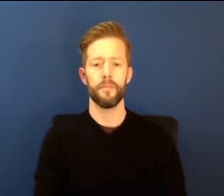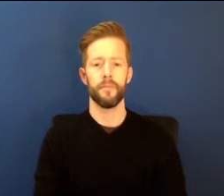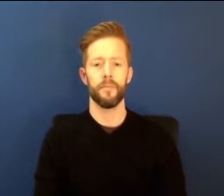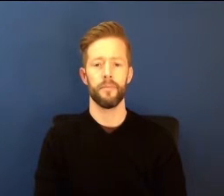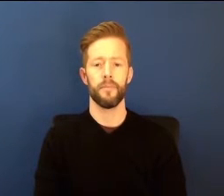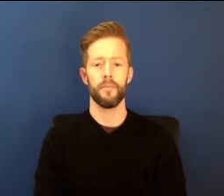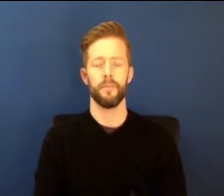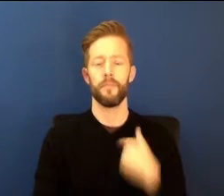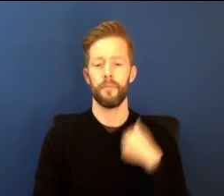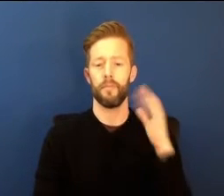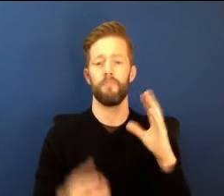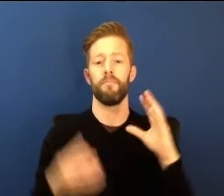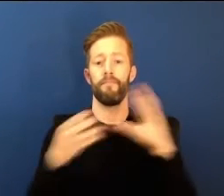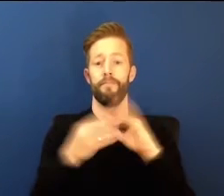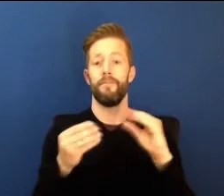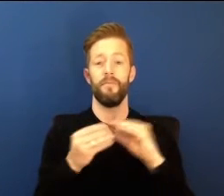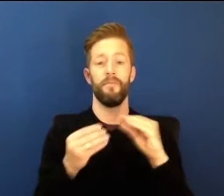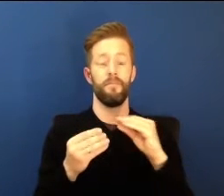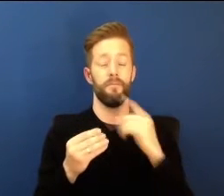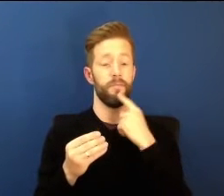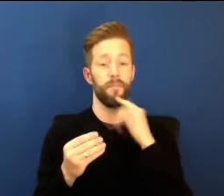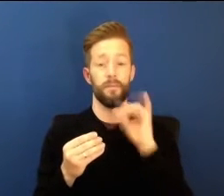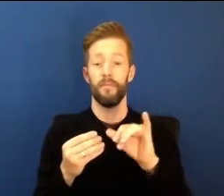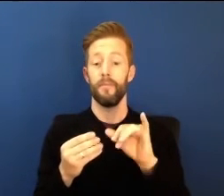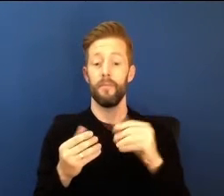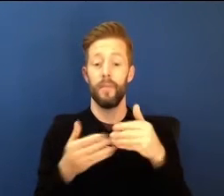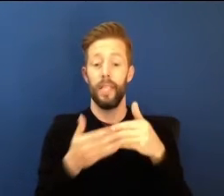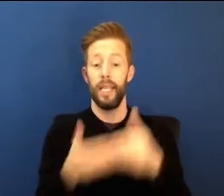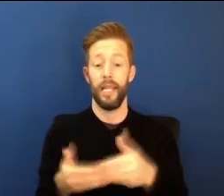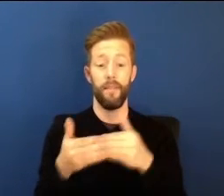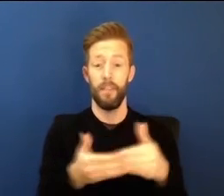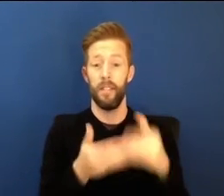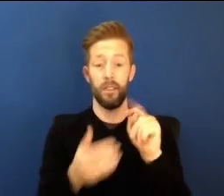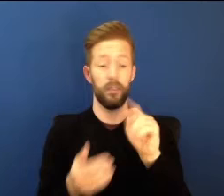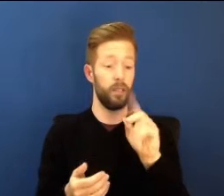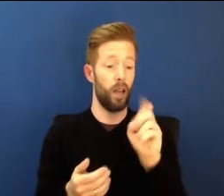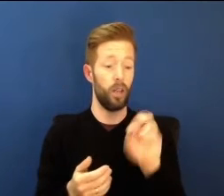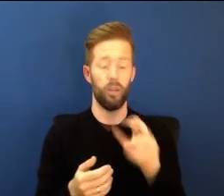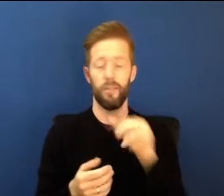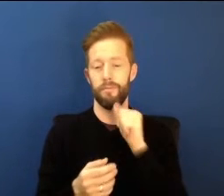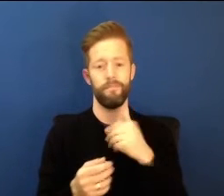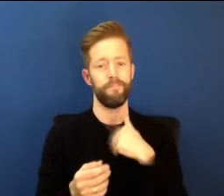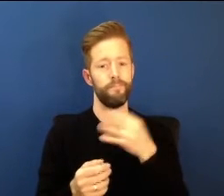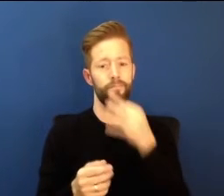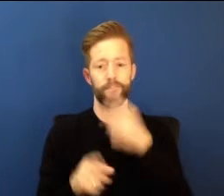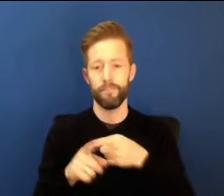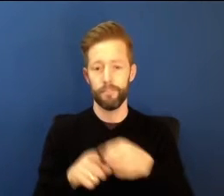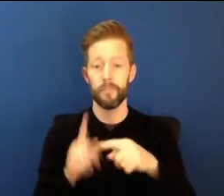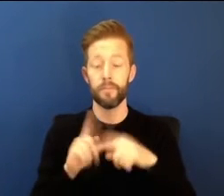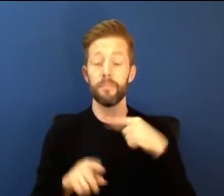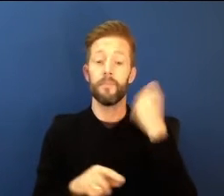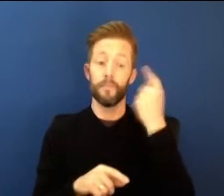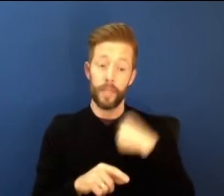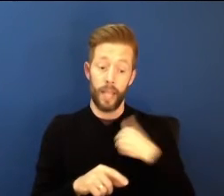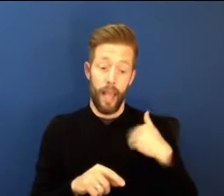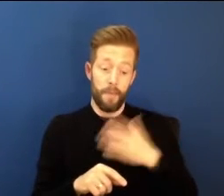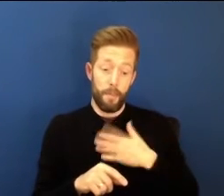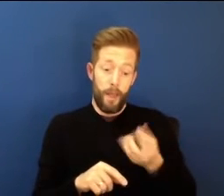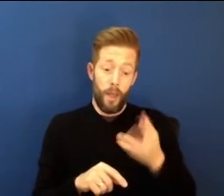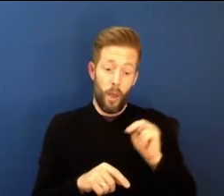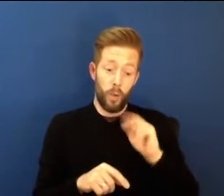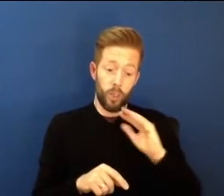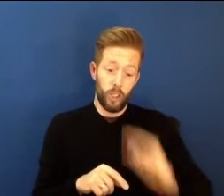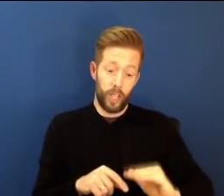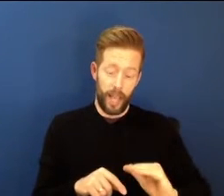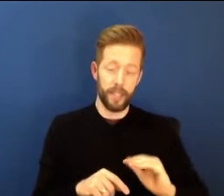will put out there, infant toddler is not my area. But, having a child of my